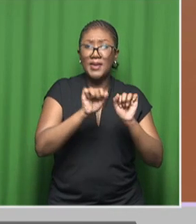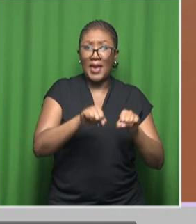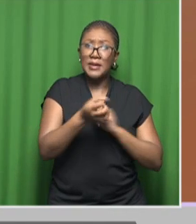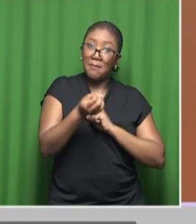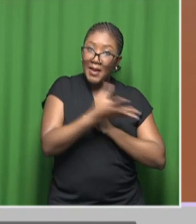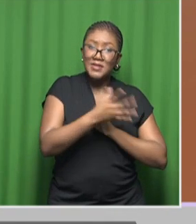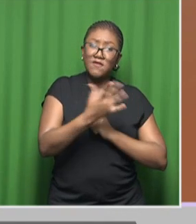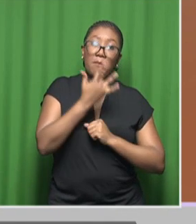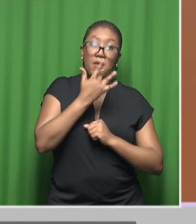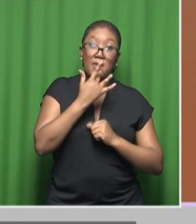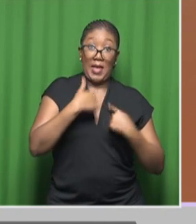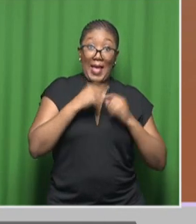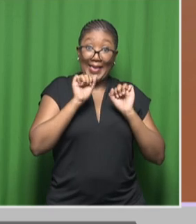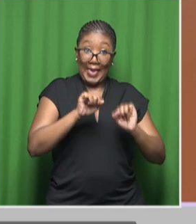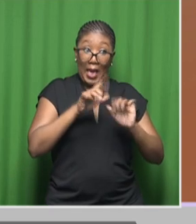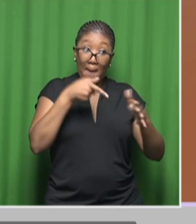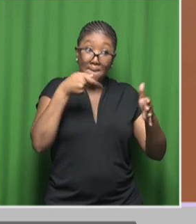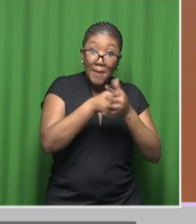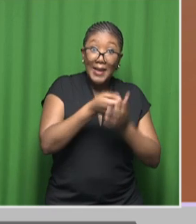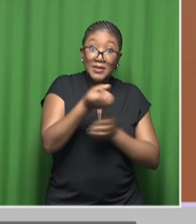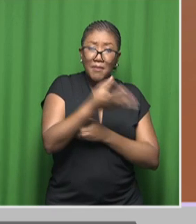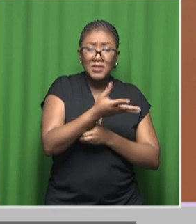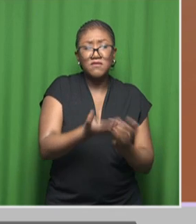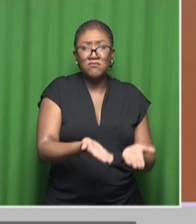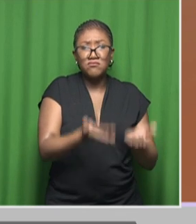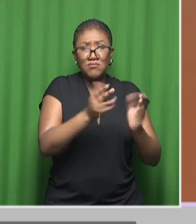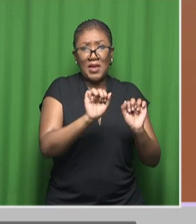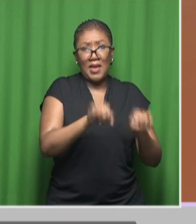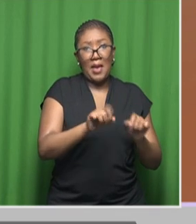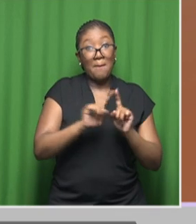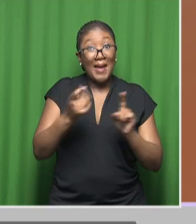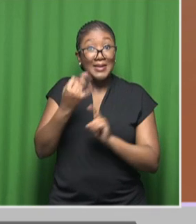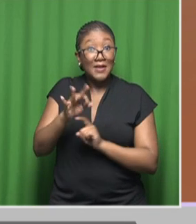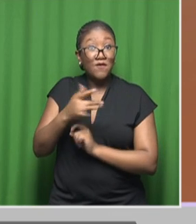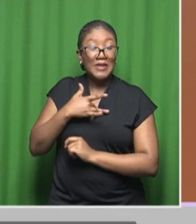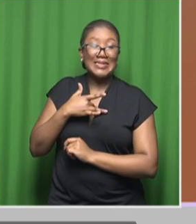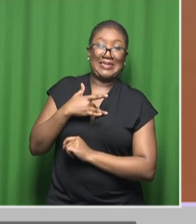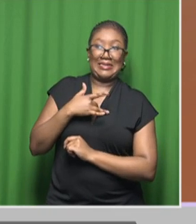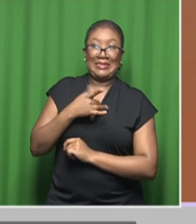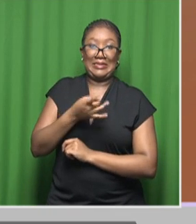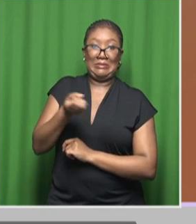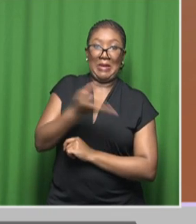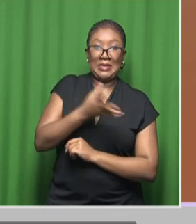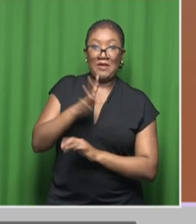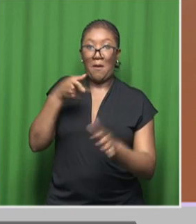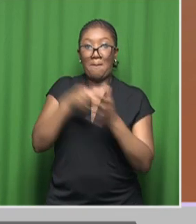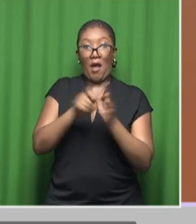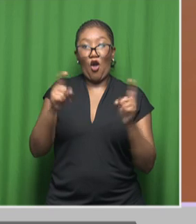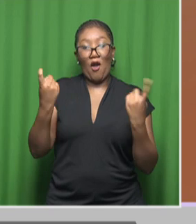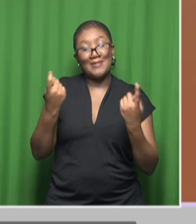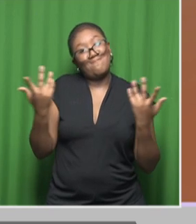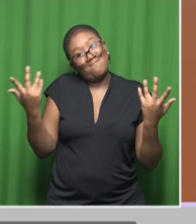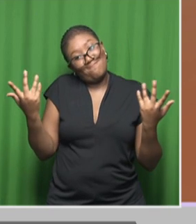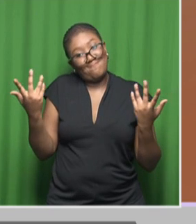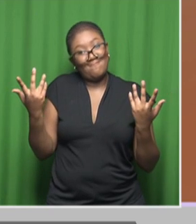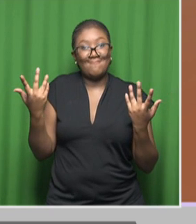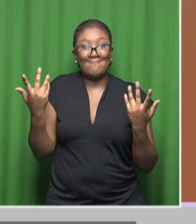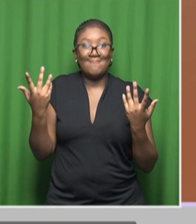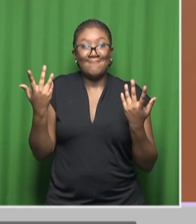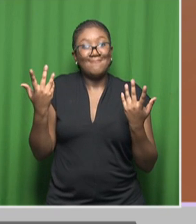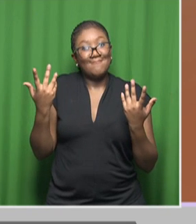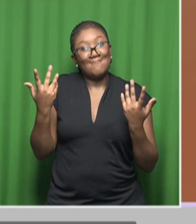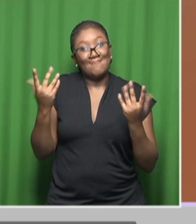you are able to acquire it way before the time you afford to acquire it, you lose the